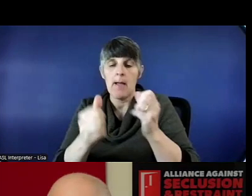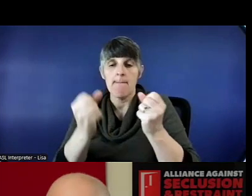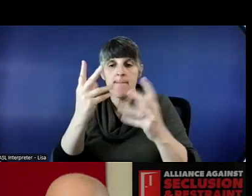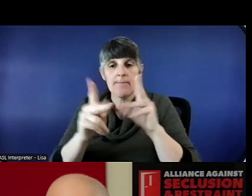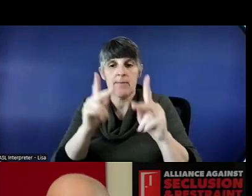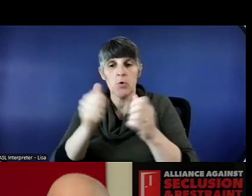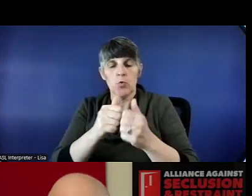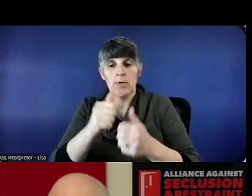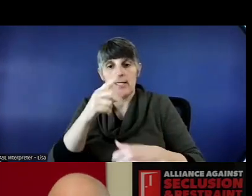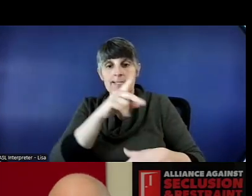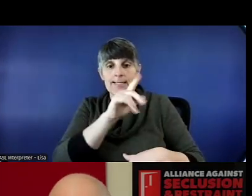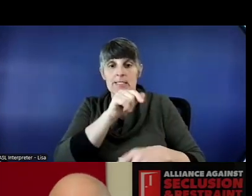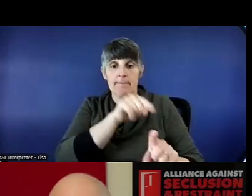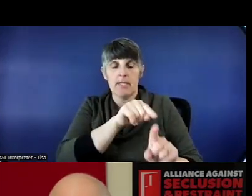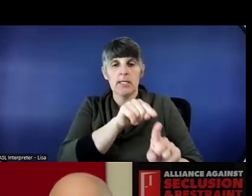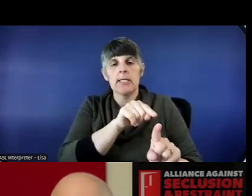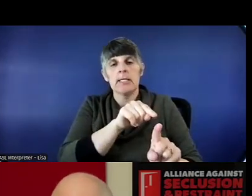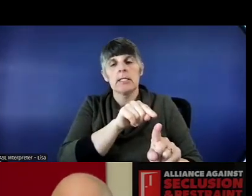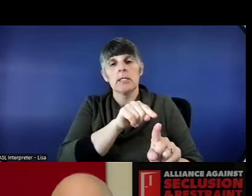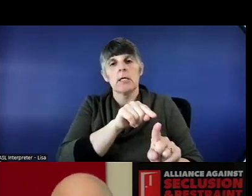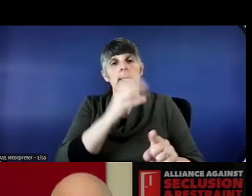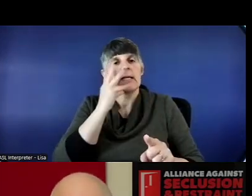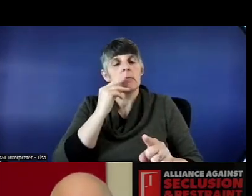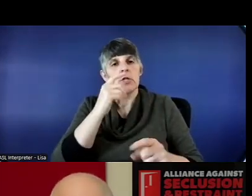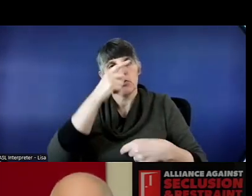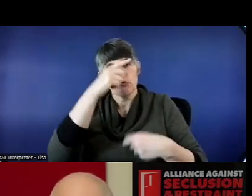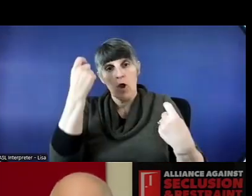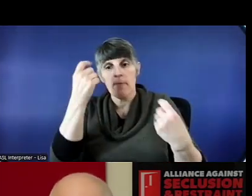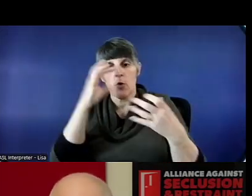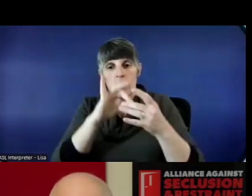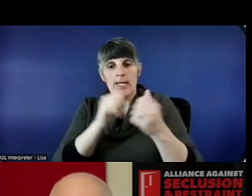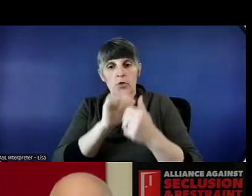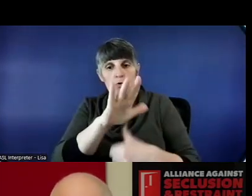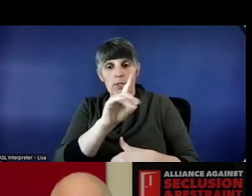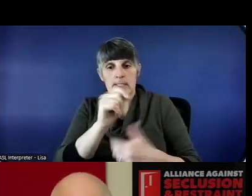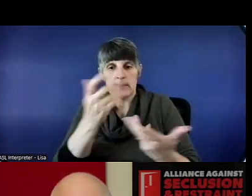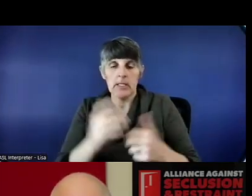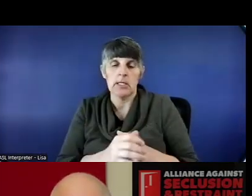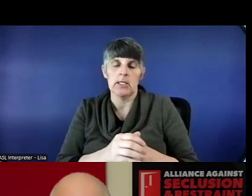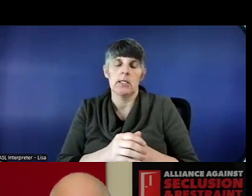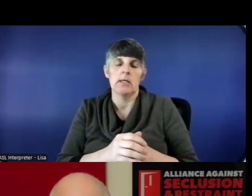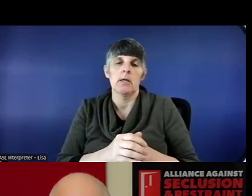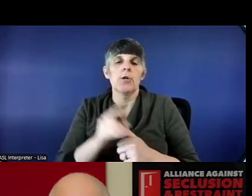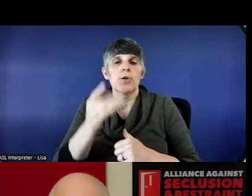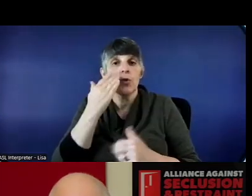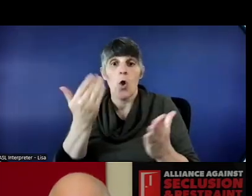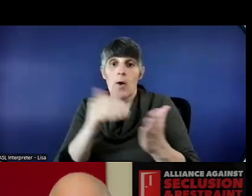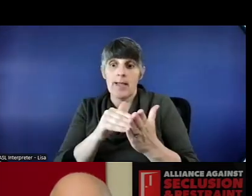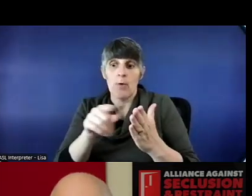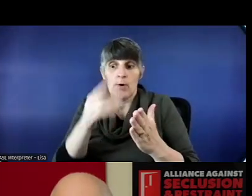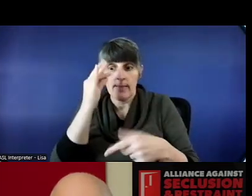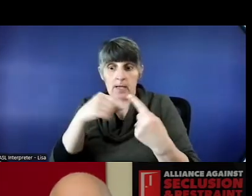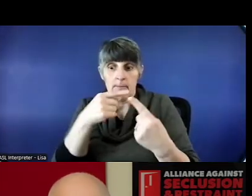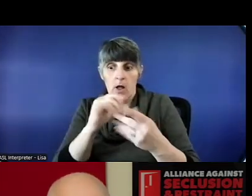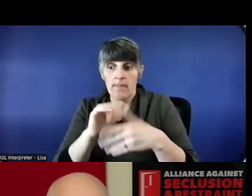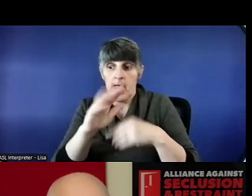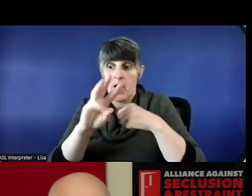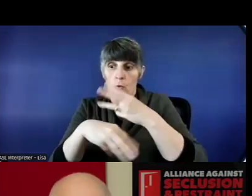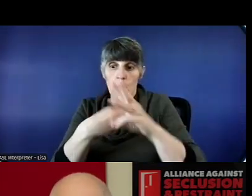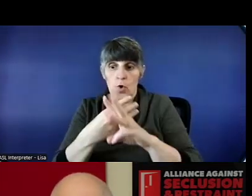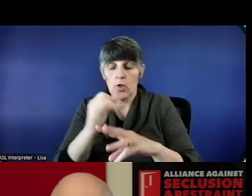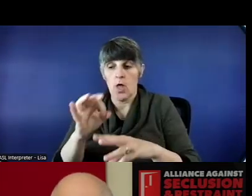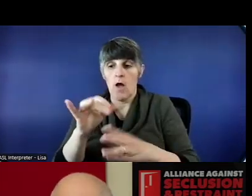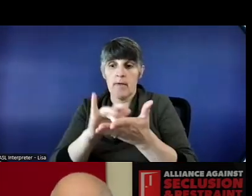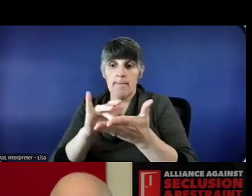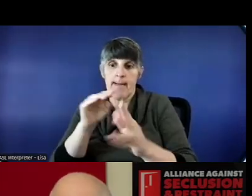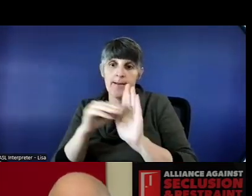with disabilities experience trauma related to their disability. Again, when you think about that world through the